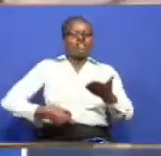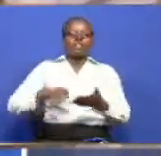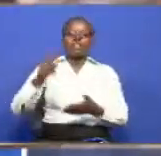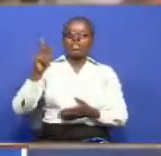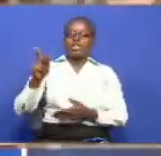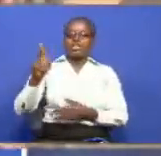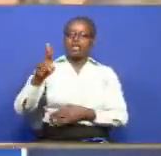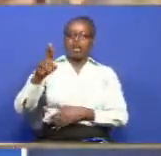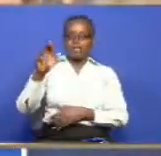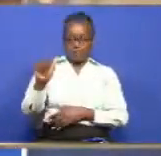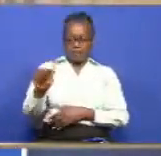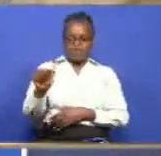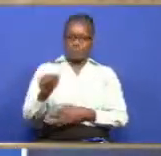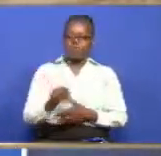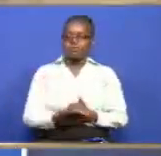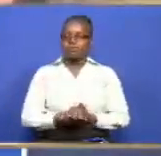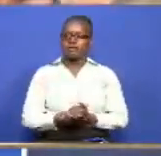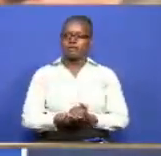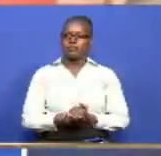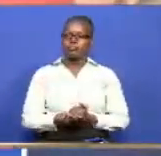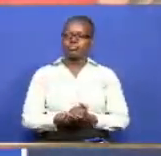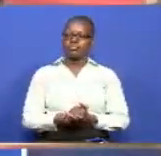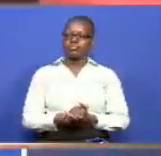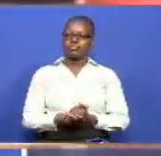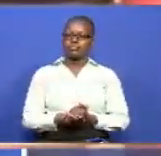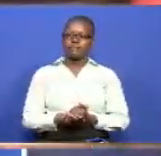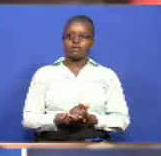Revenue Authority.